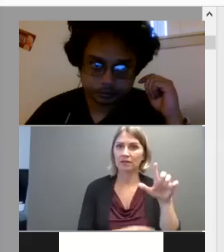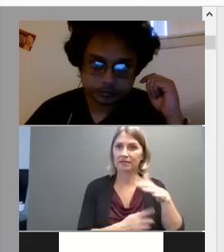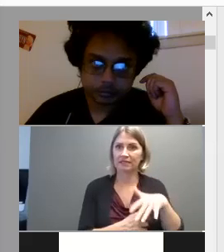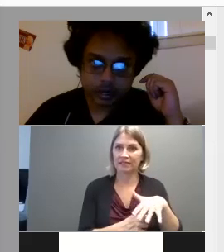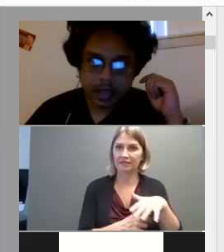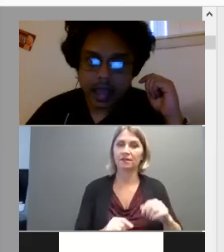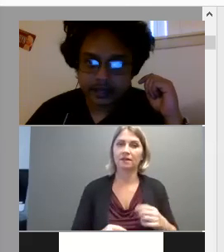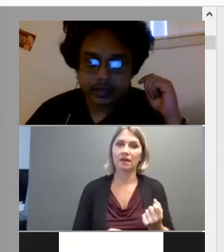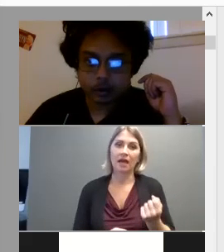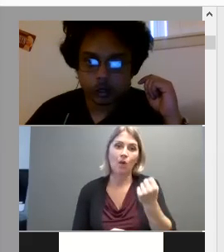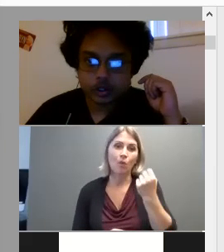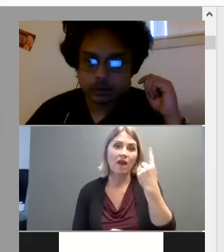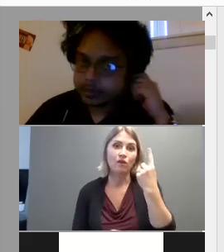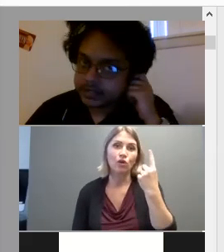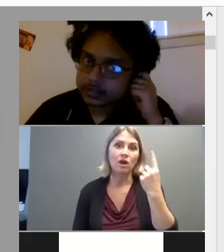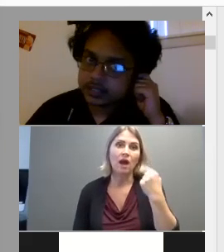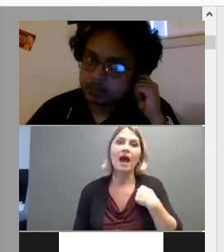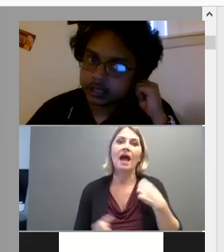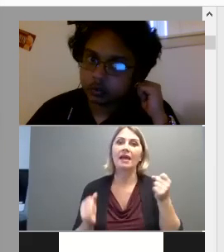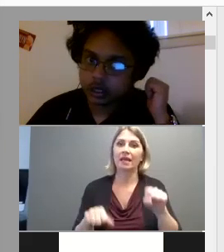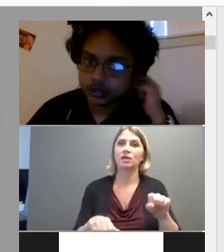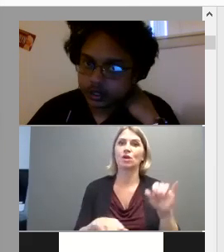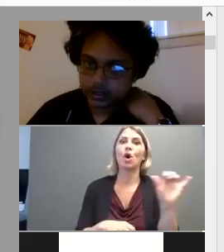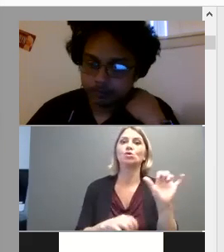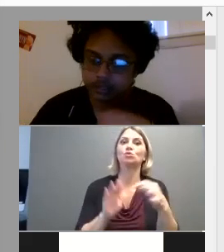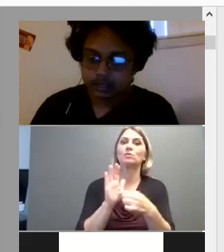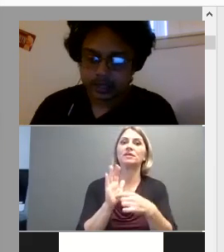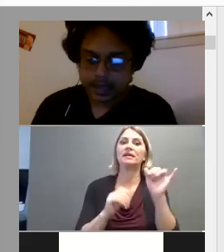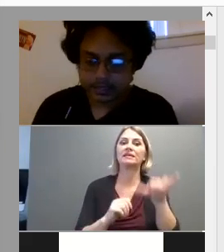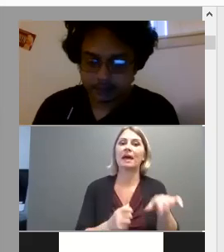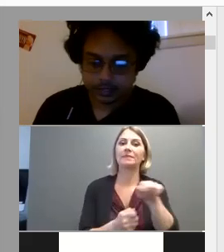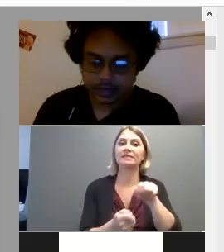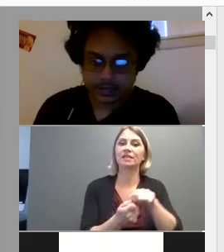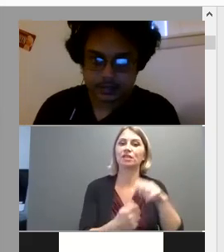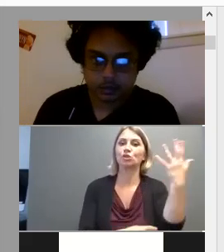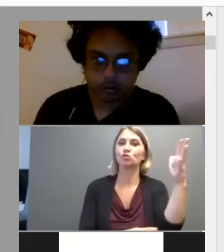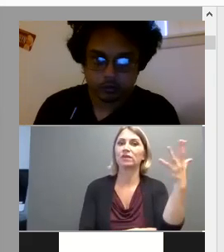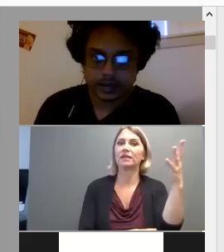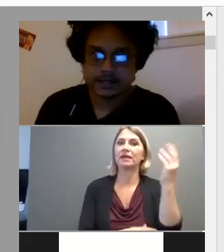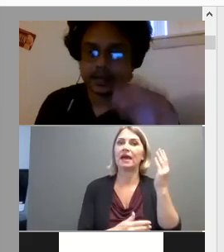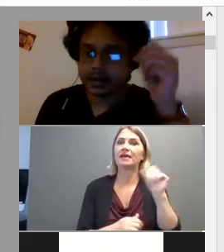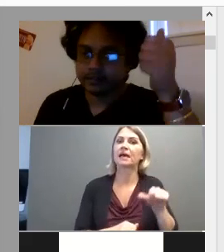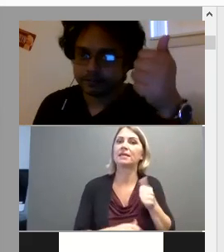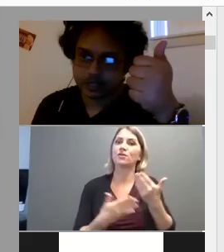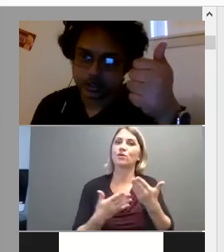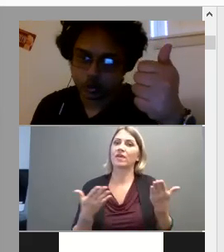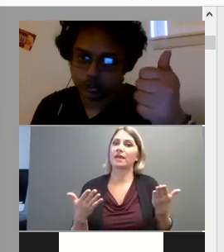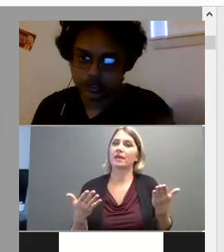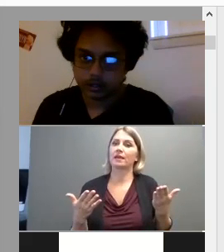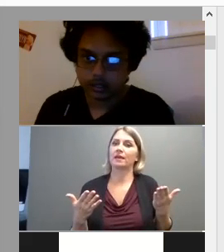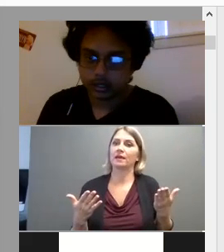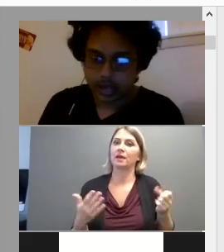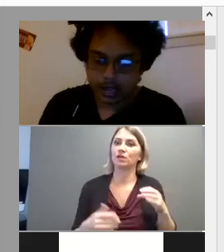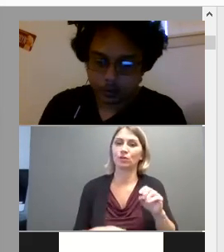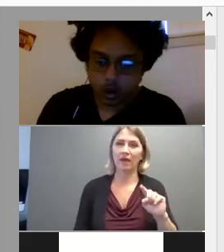But I can also represent this particular tree as something as, let's say that I have the first